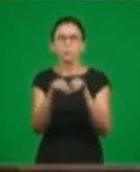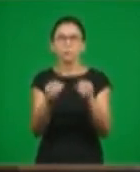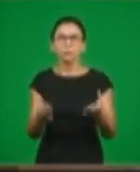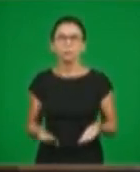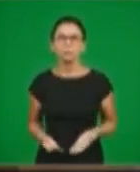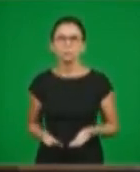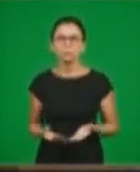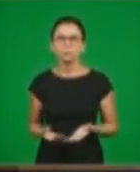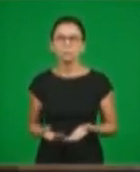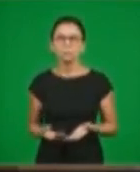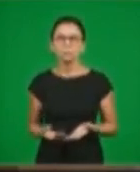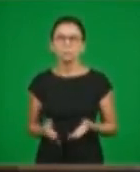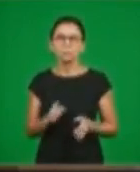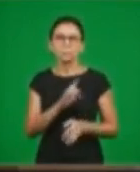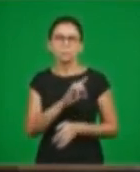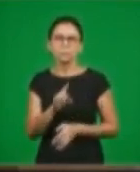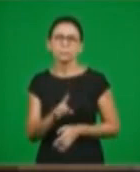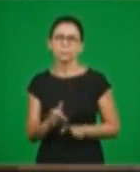make a little group and